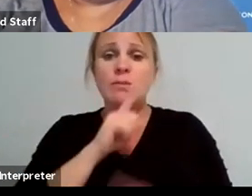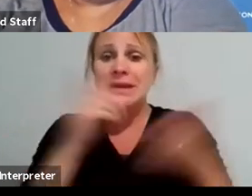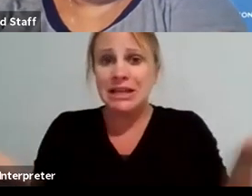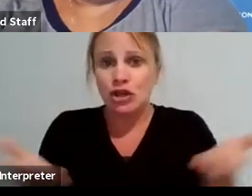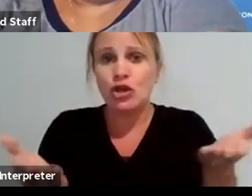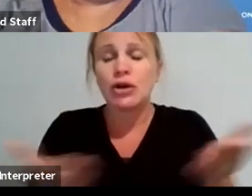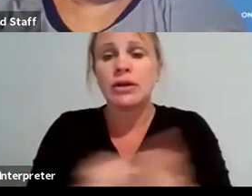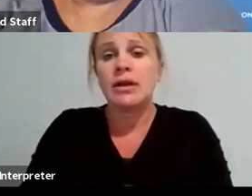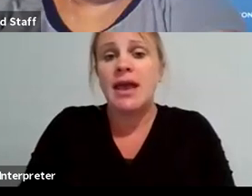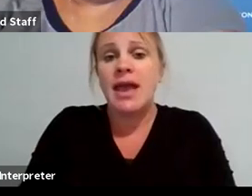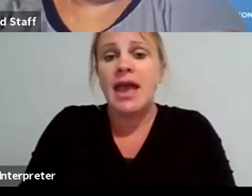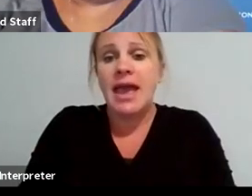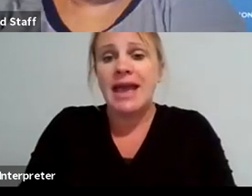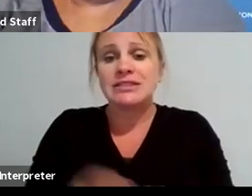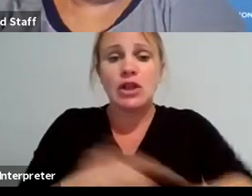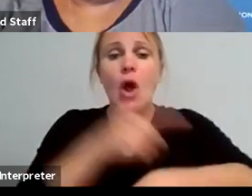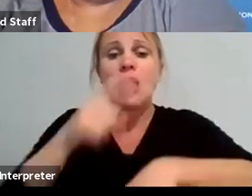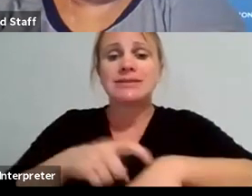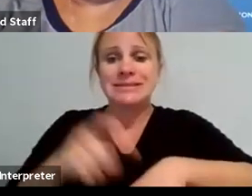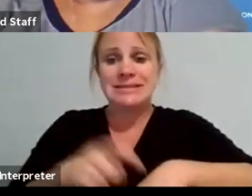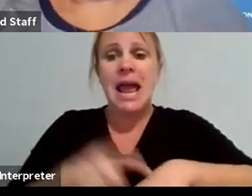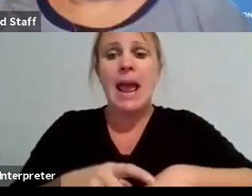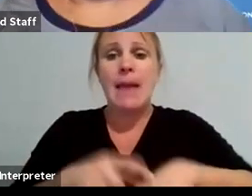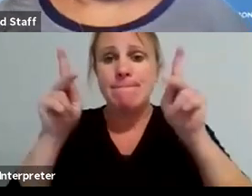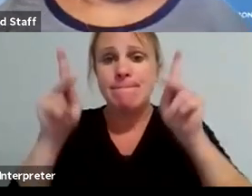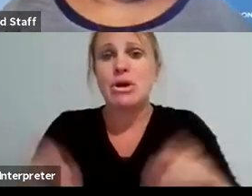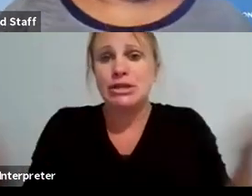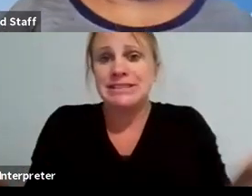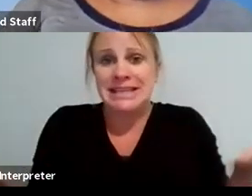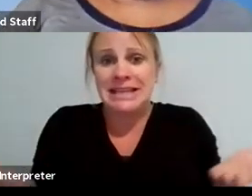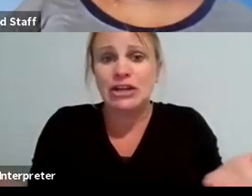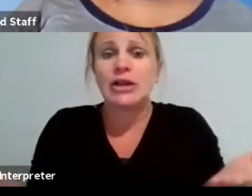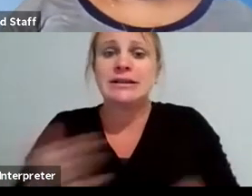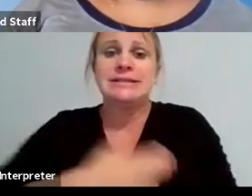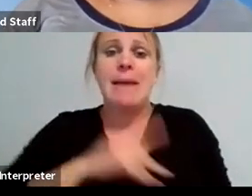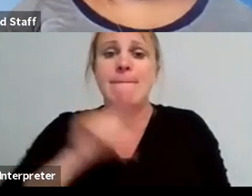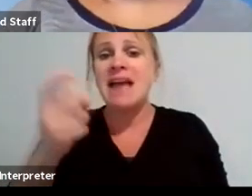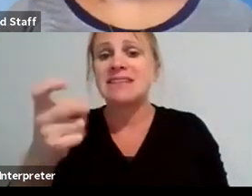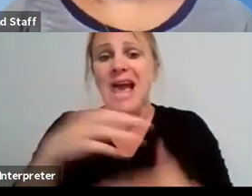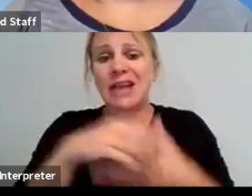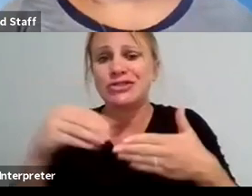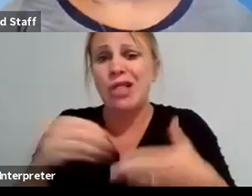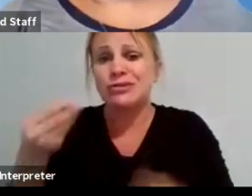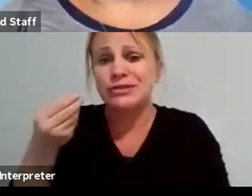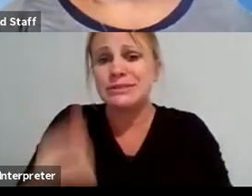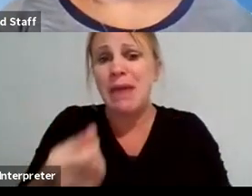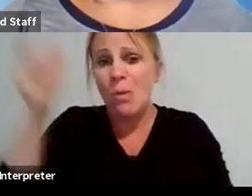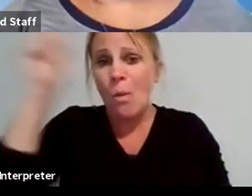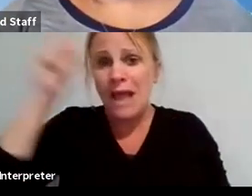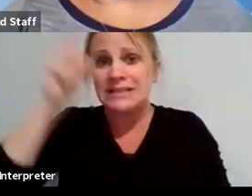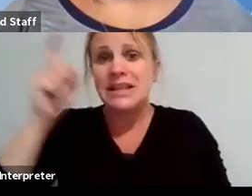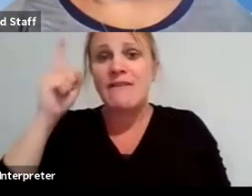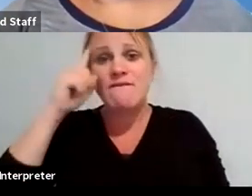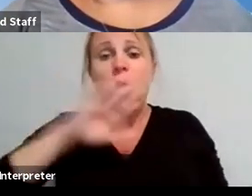taxpaying resident of Prince George's County, Maryland, my expectations are that our tax dollars are spent wisely and in beneficial ways to all Prince